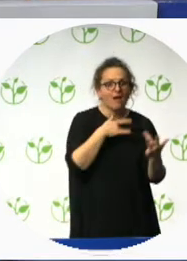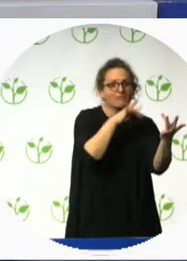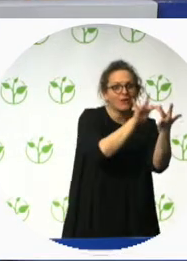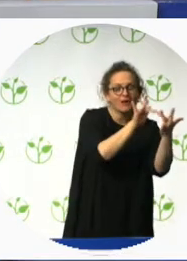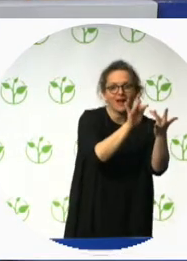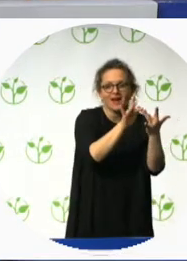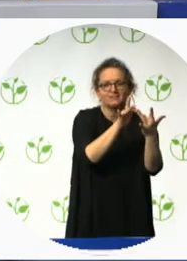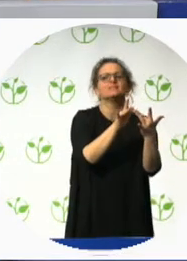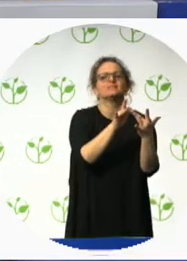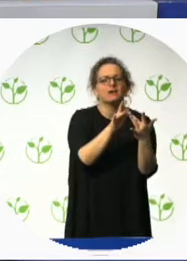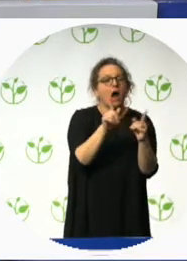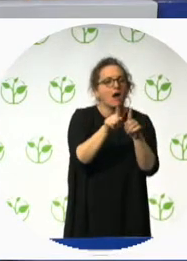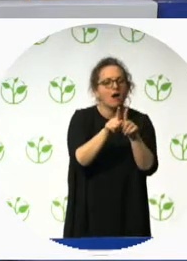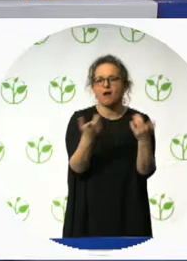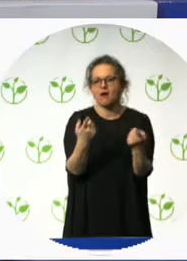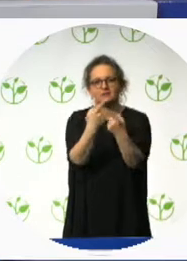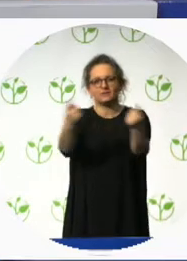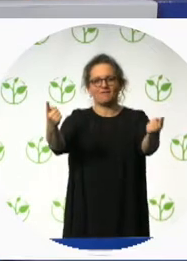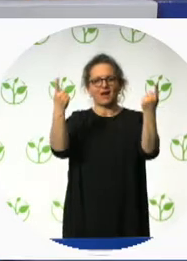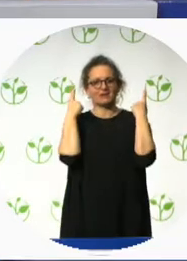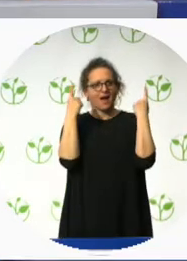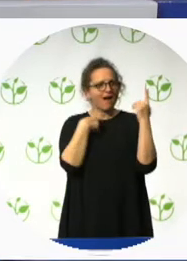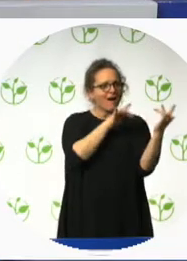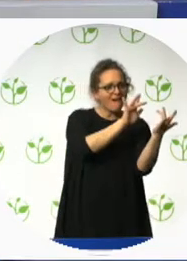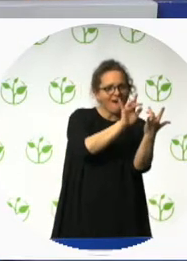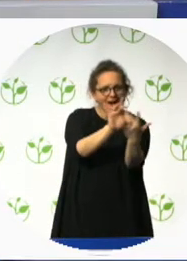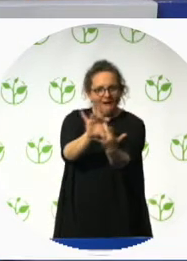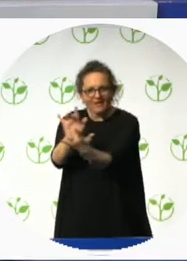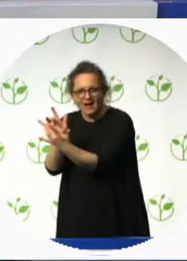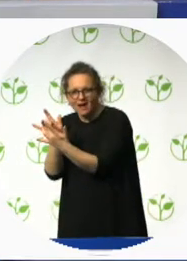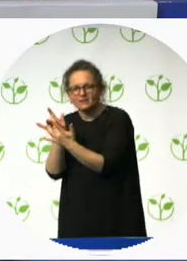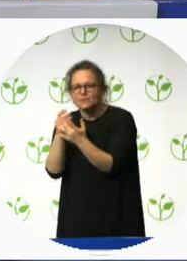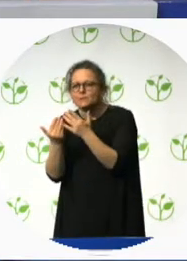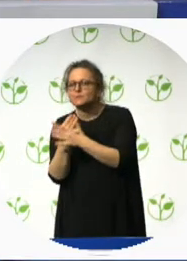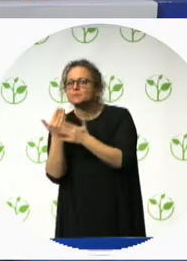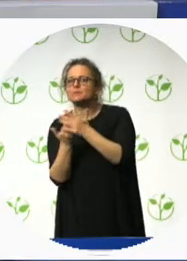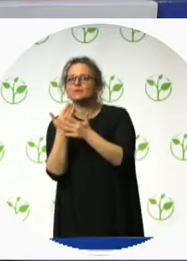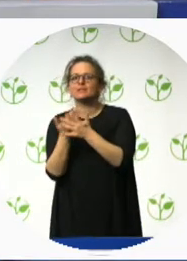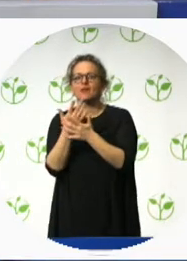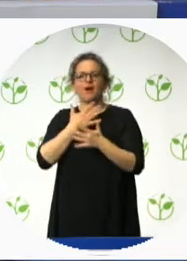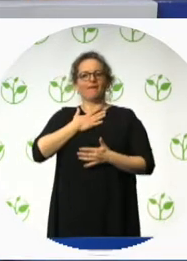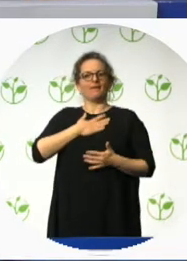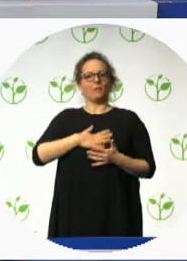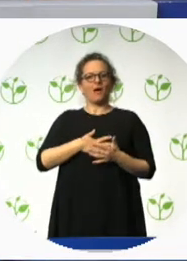Slovakia, and there we want to develop a blended learning model